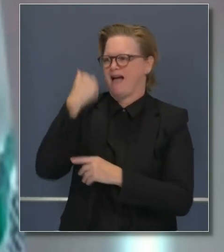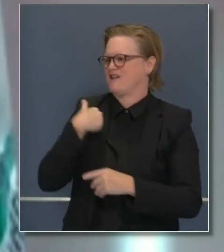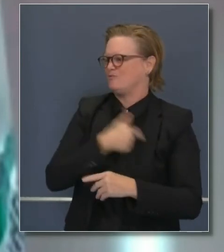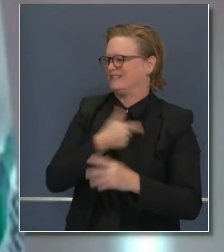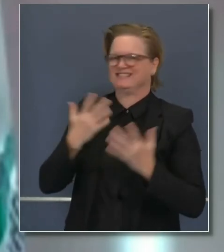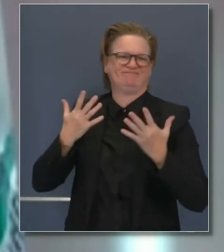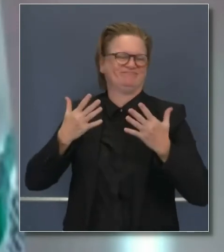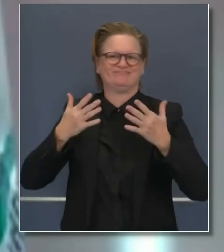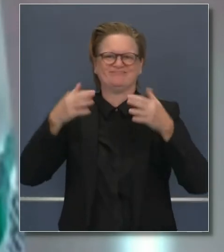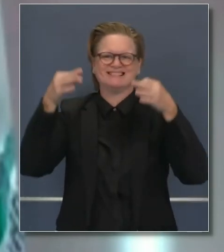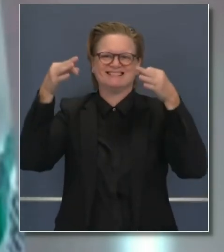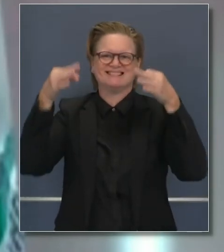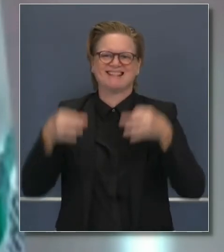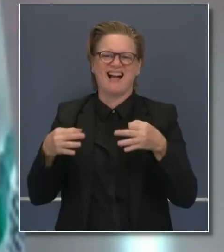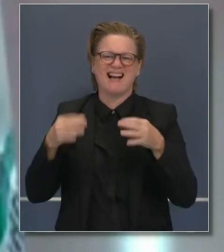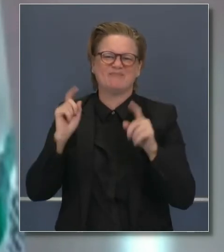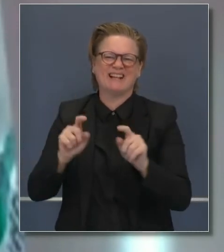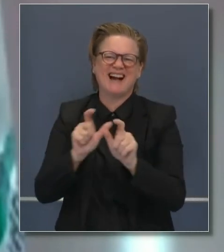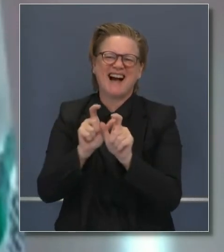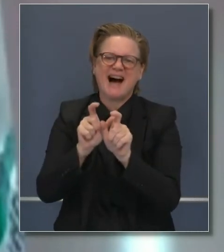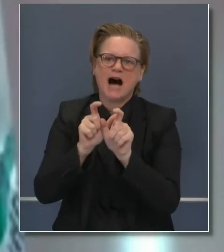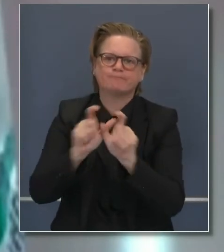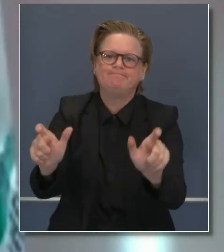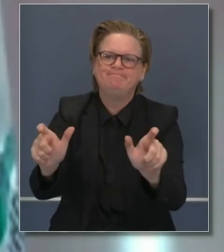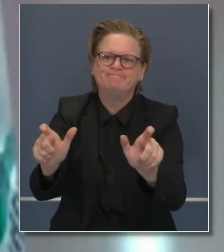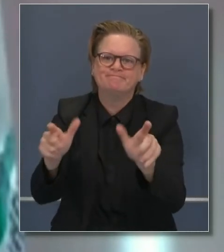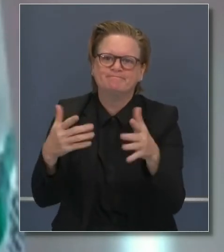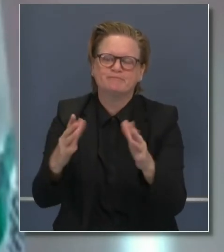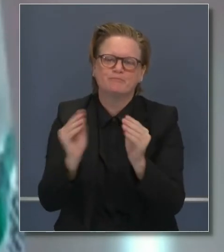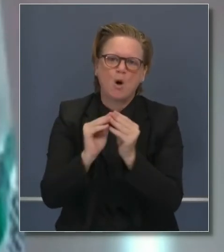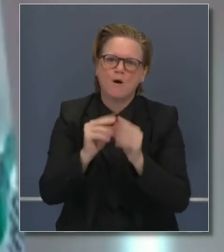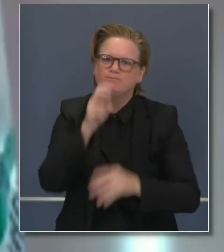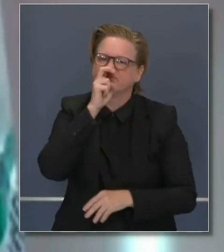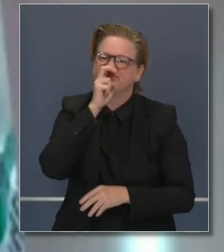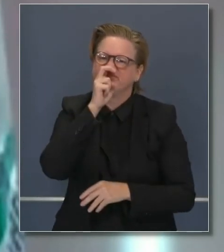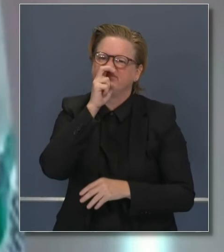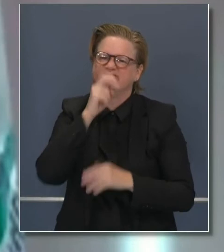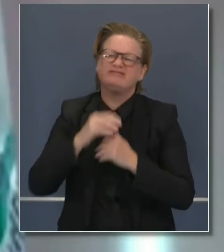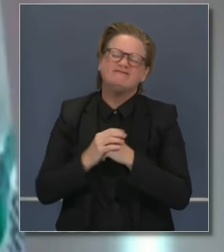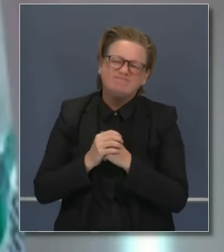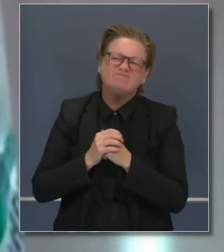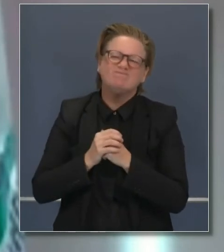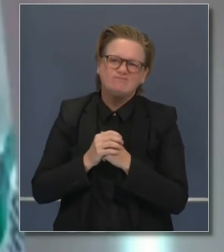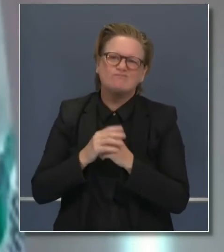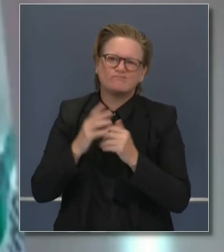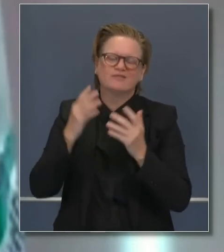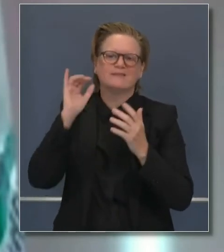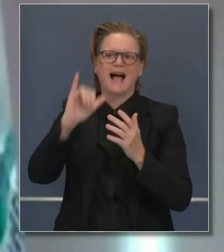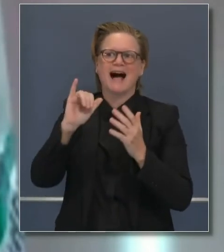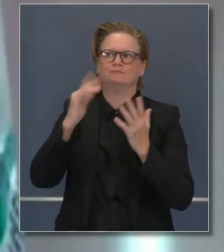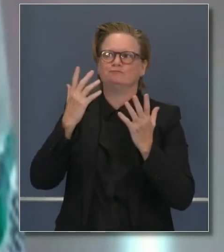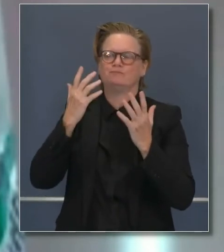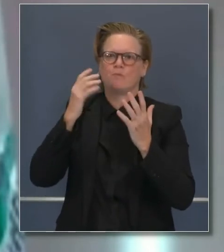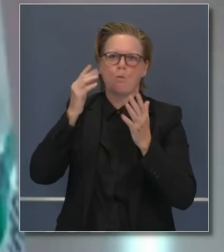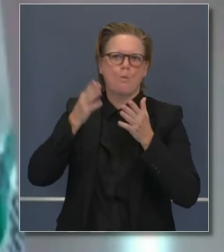sure that reduced mixing is what we achieve. We know that it's not going to be easy, even with this